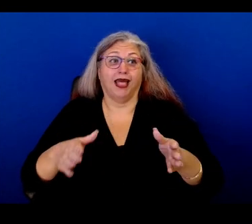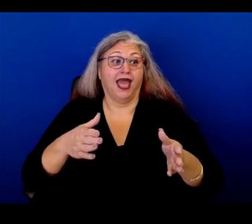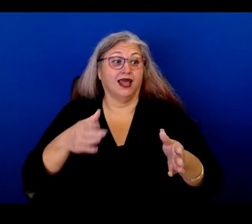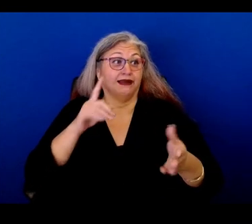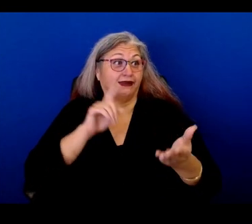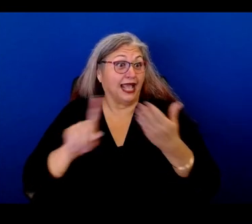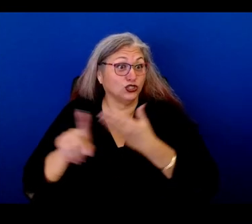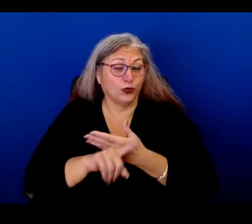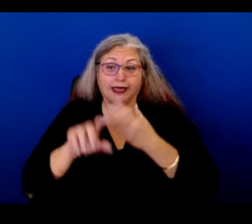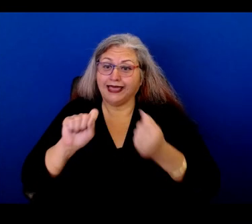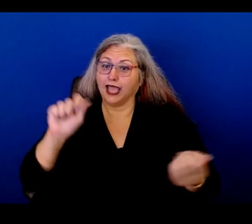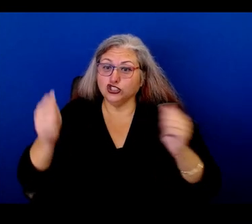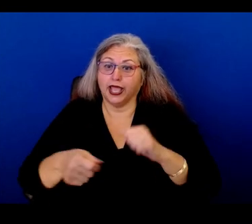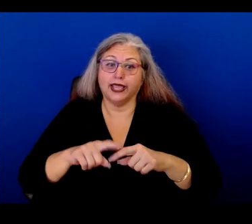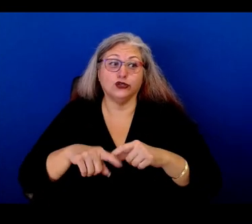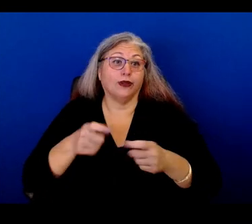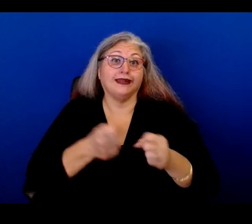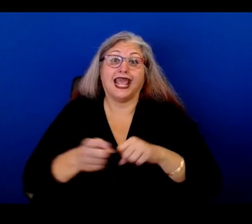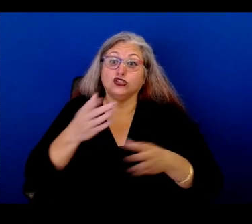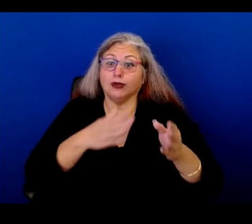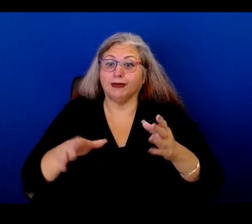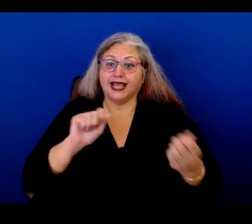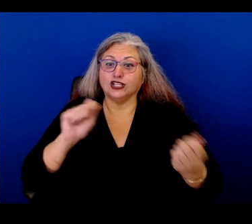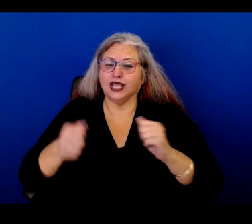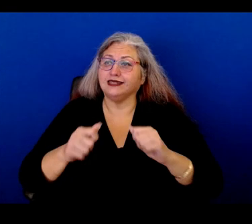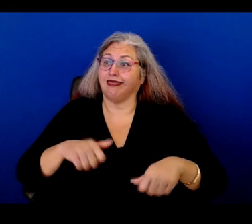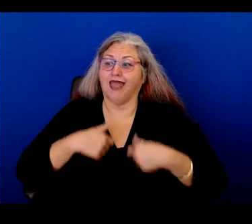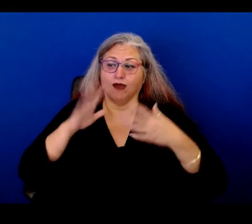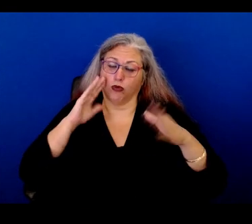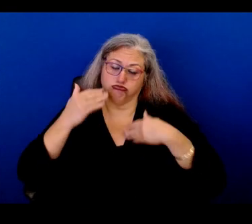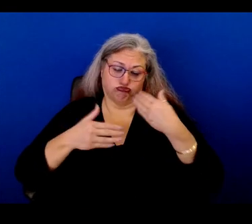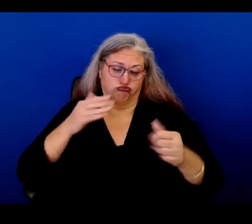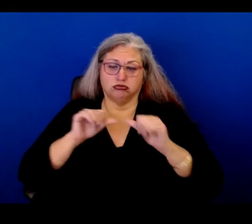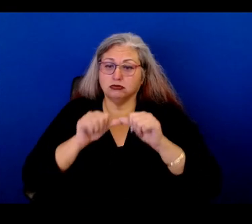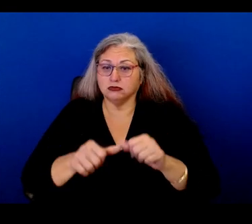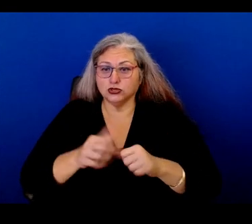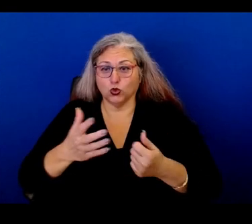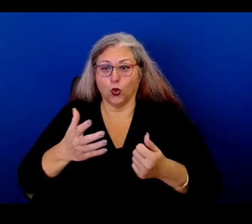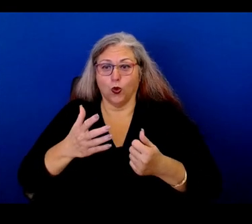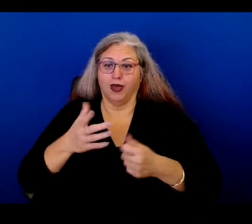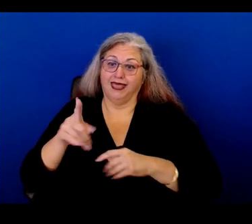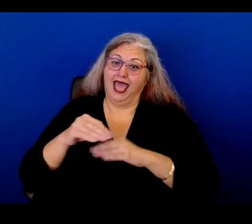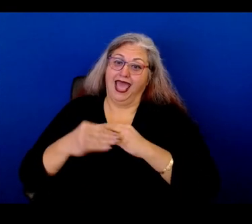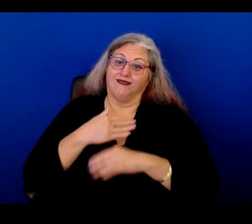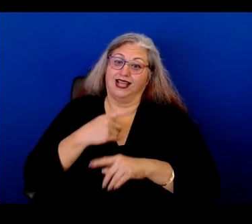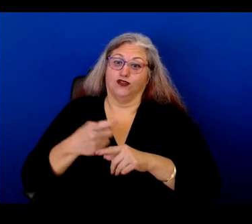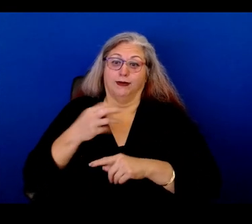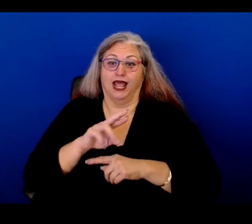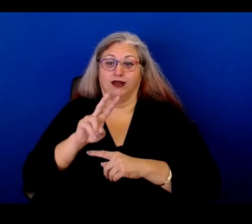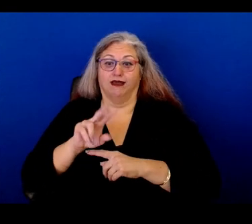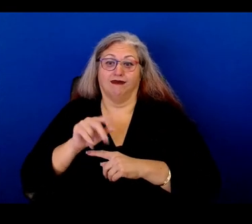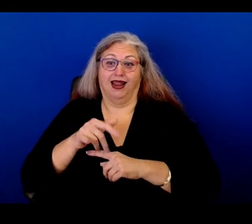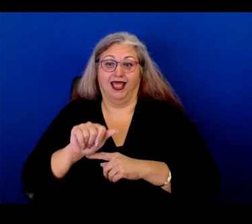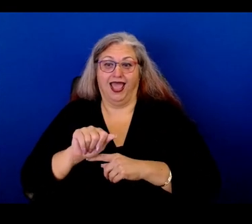change, your plan for next year, life is going to happen. And so this advice by Dr. Aimee Vaniglia of the Vanilla